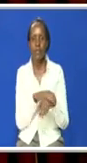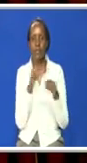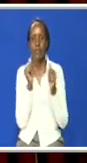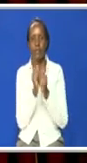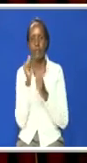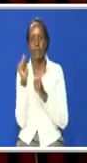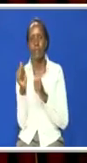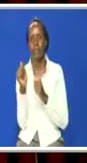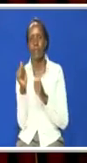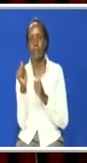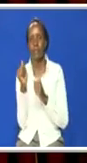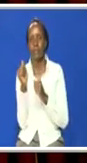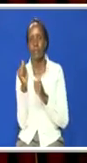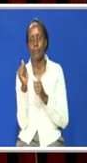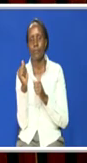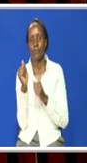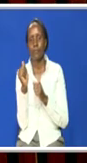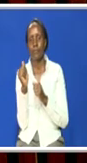15.